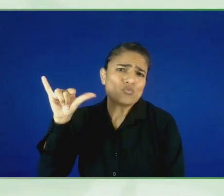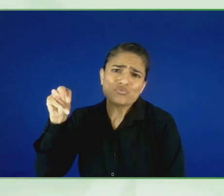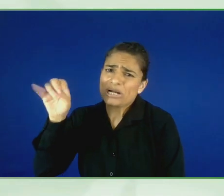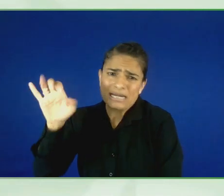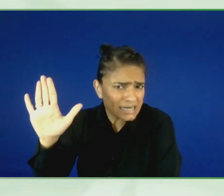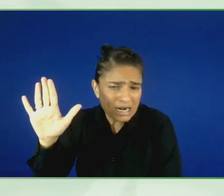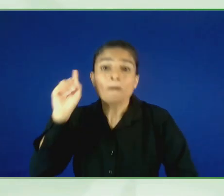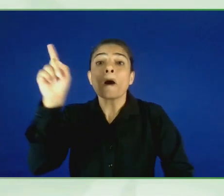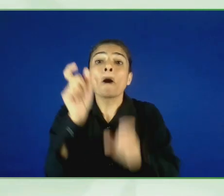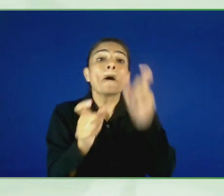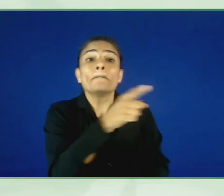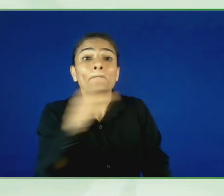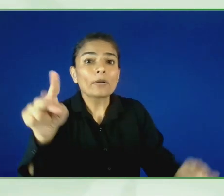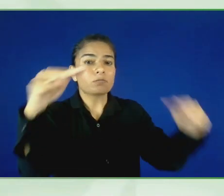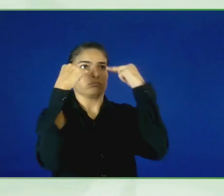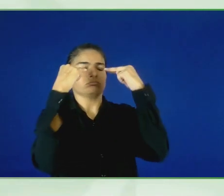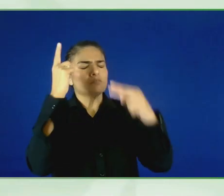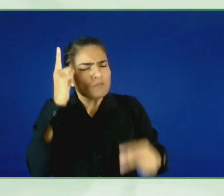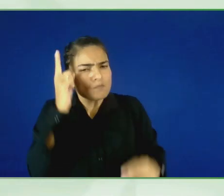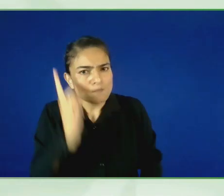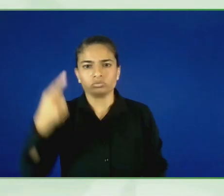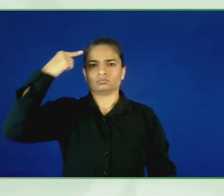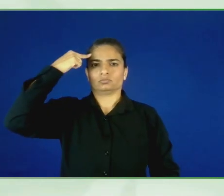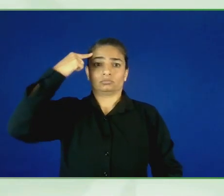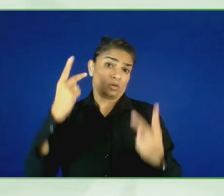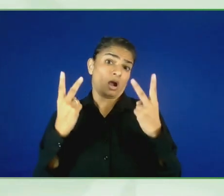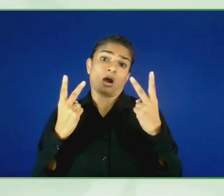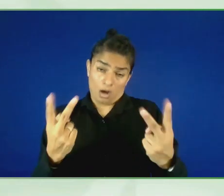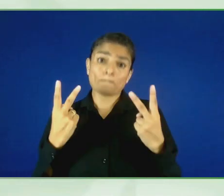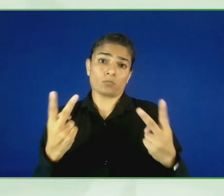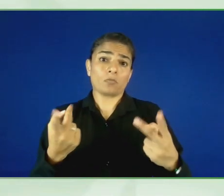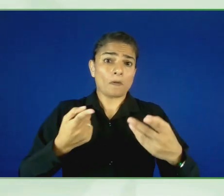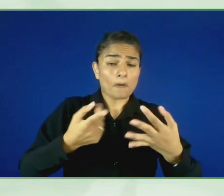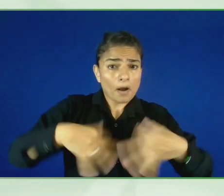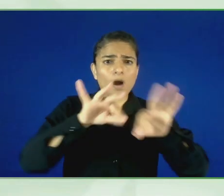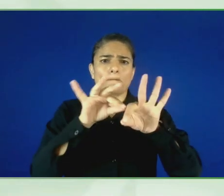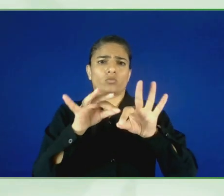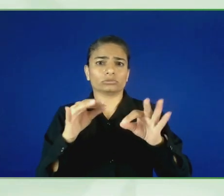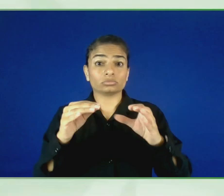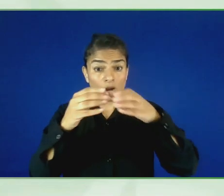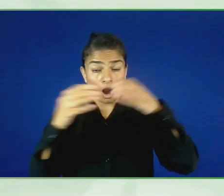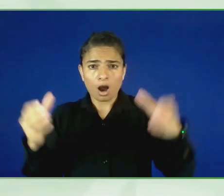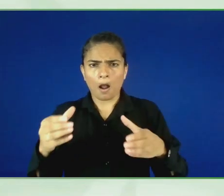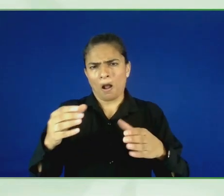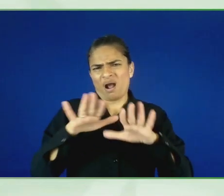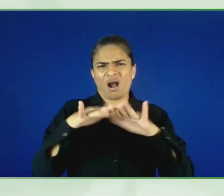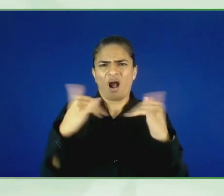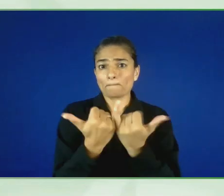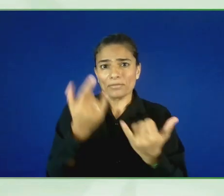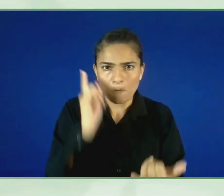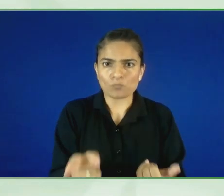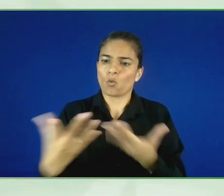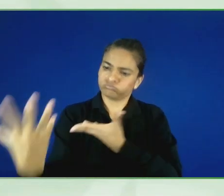management. There's also 2 ways to do it, simplifying. One is the interaction, which means providing trainings, providing